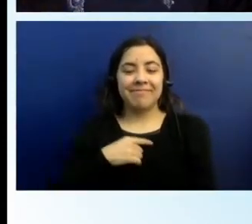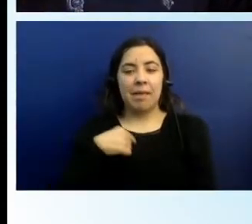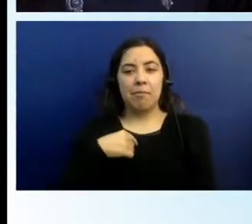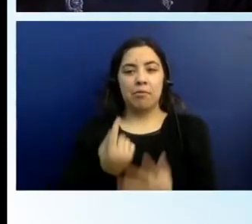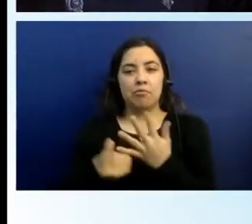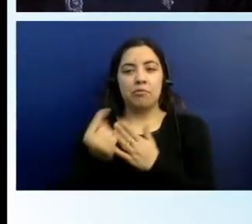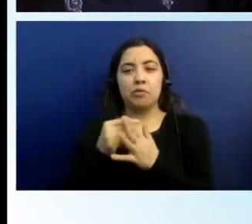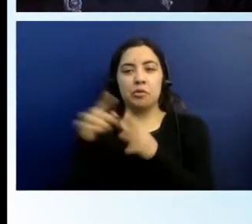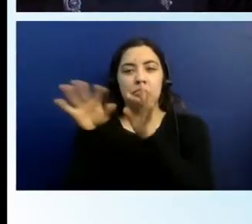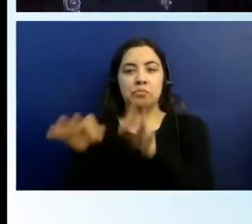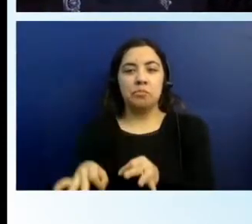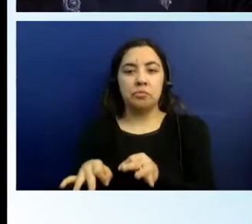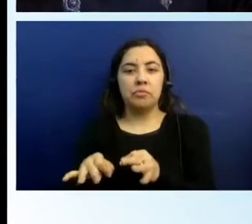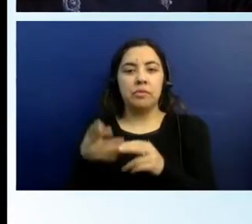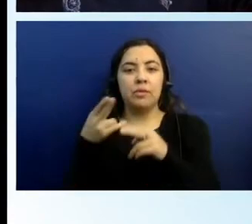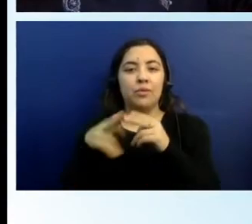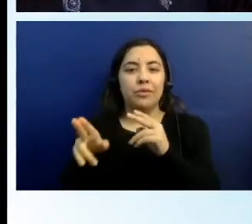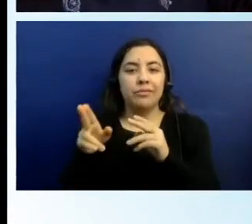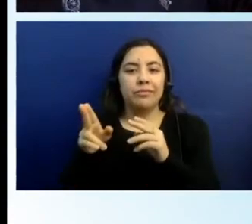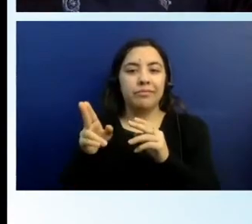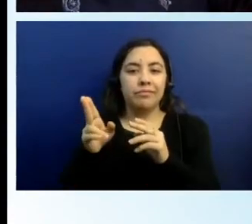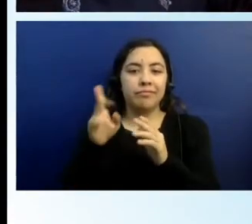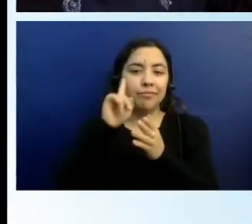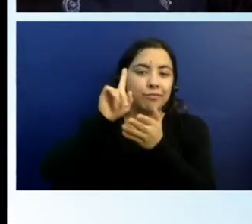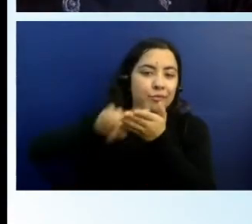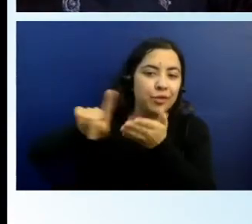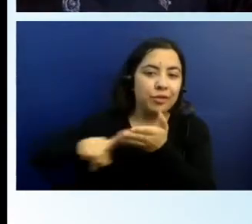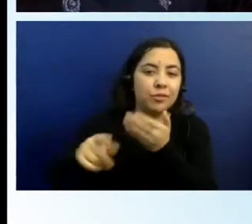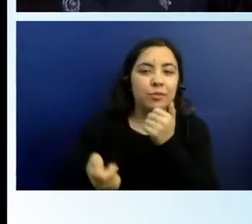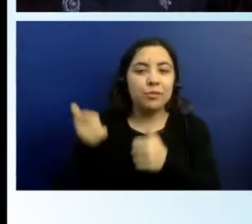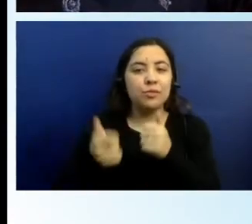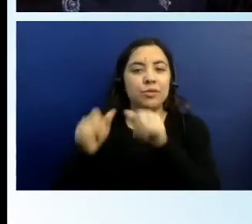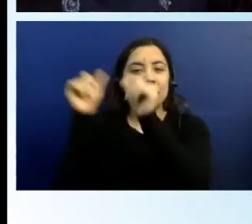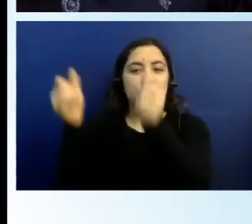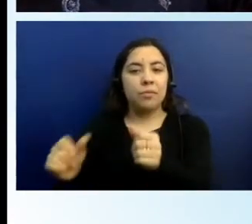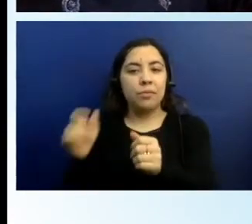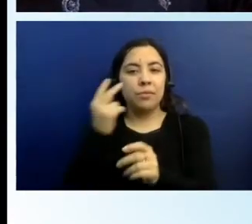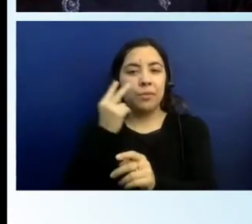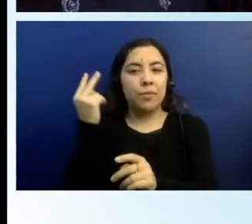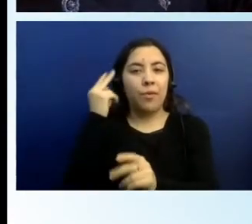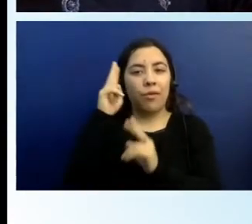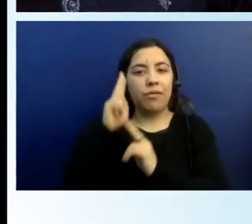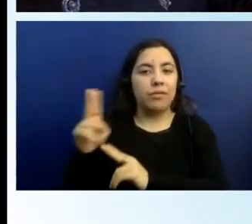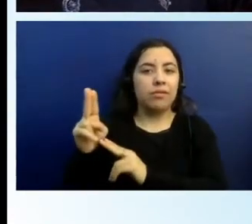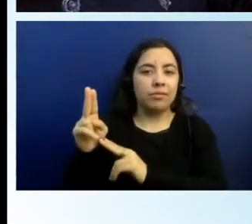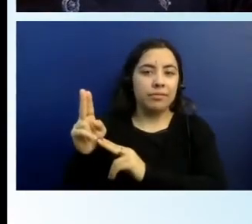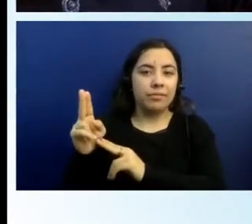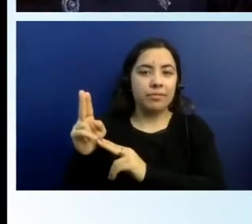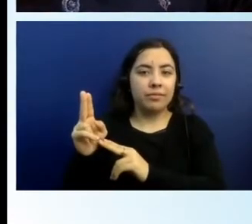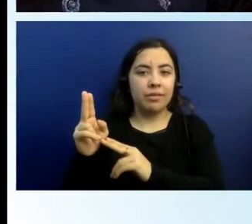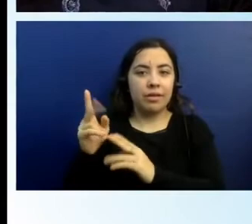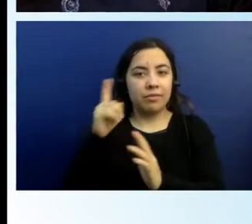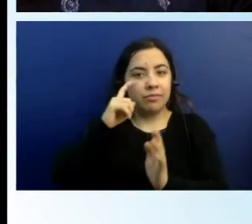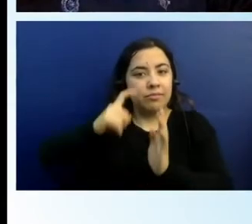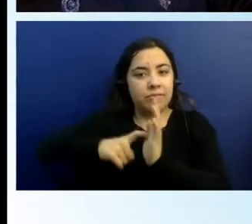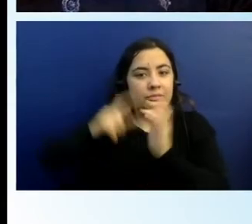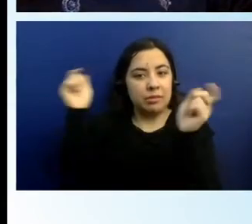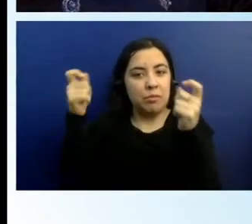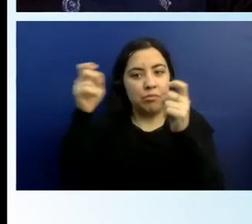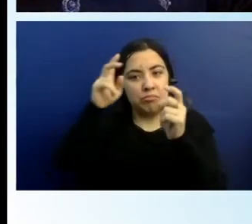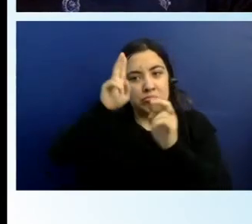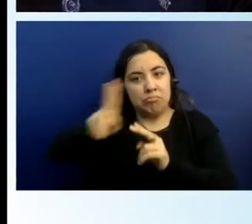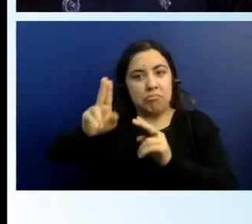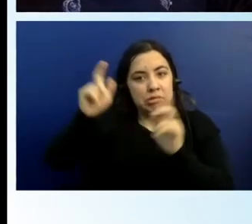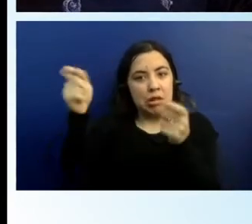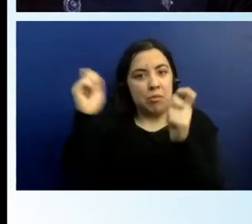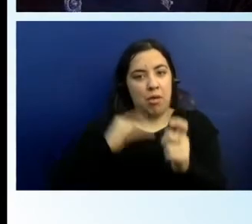and take a brief look at which monuments and memorials have commemorated and celebrated